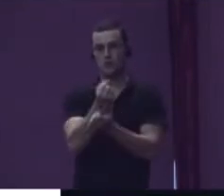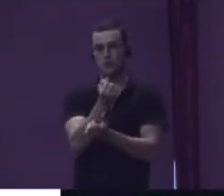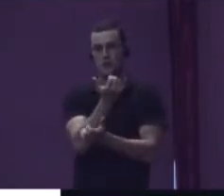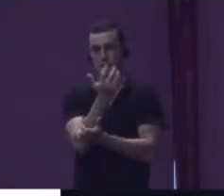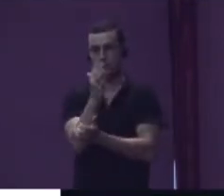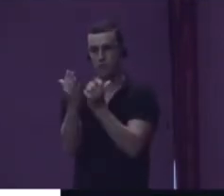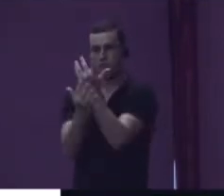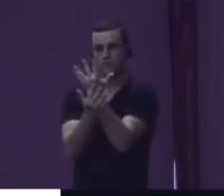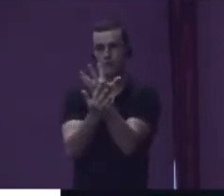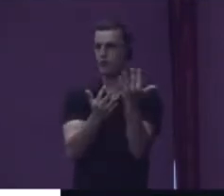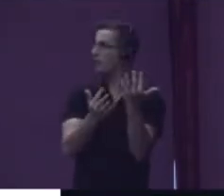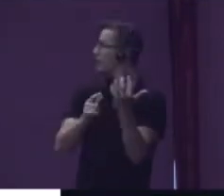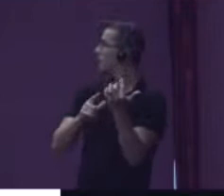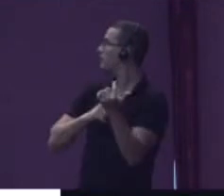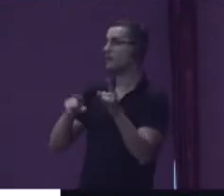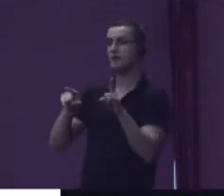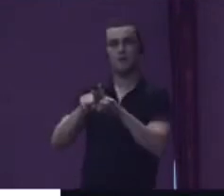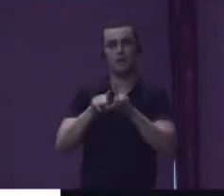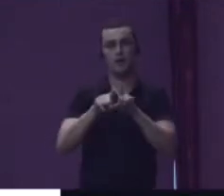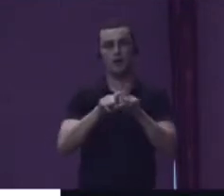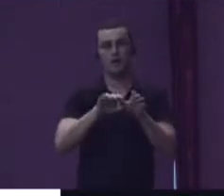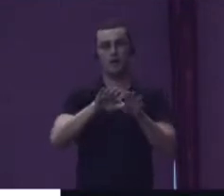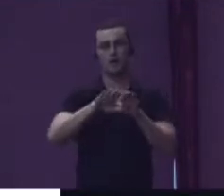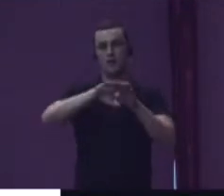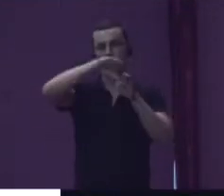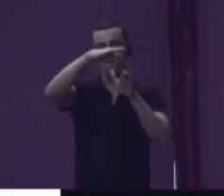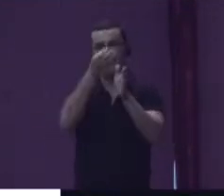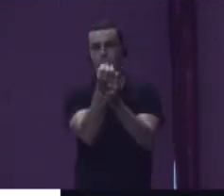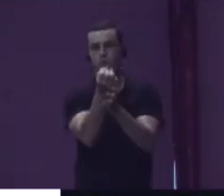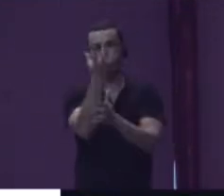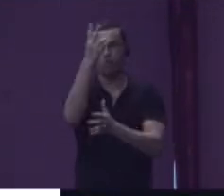overlooking the plantation area.